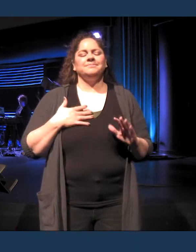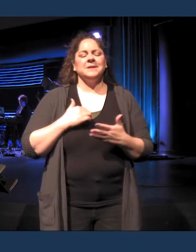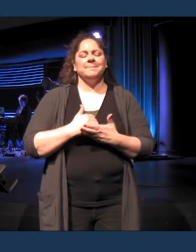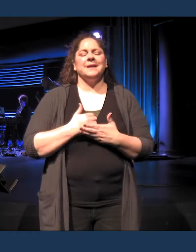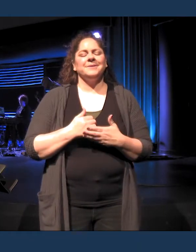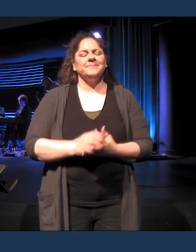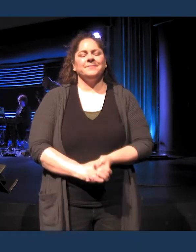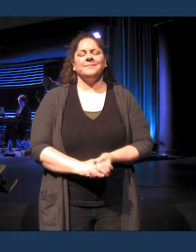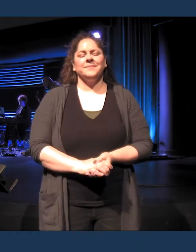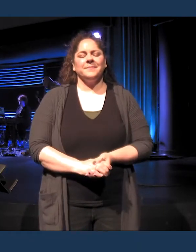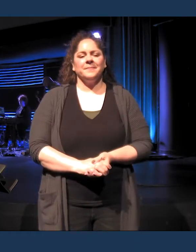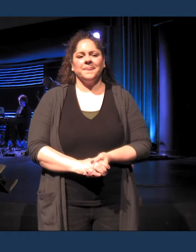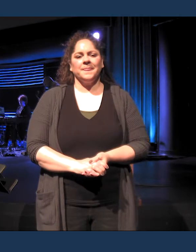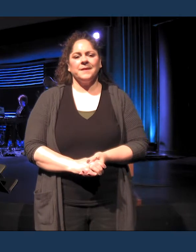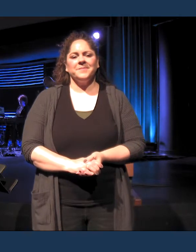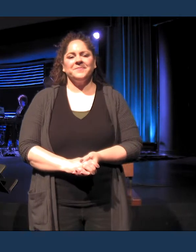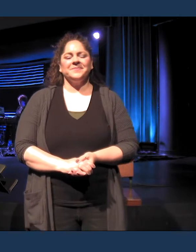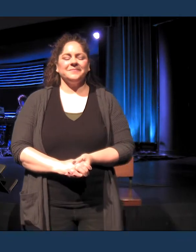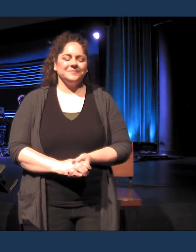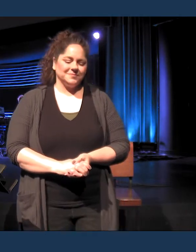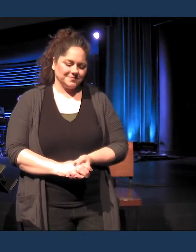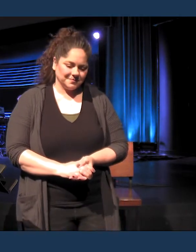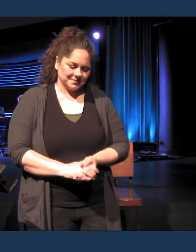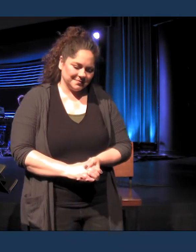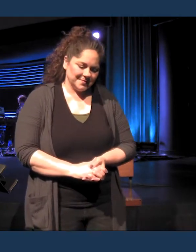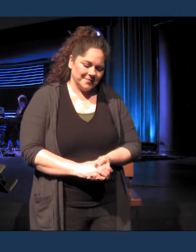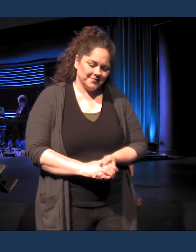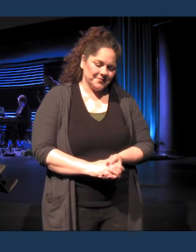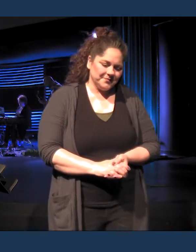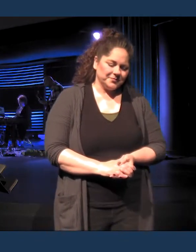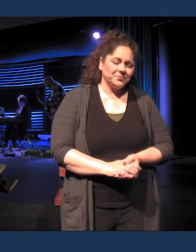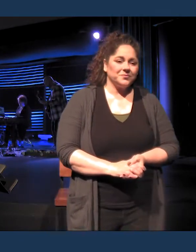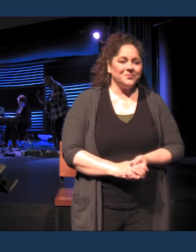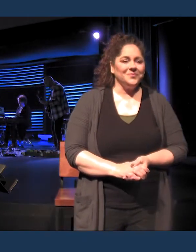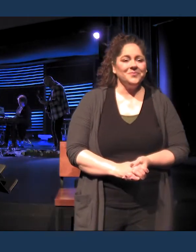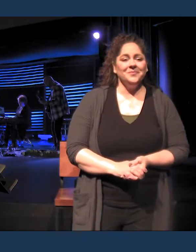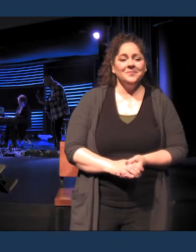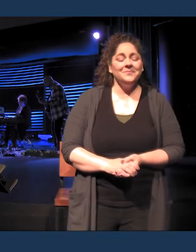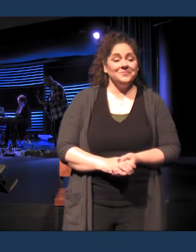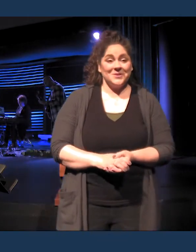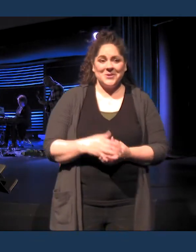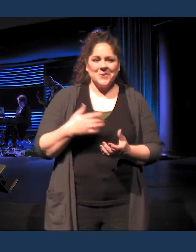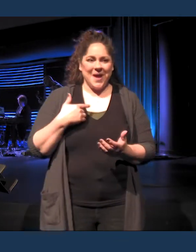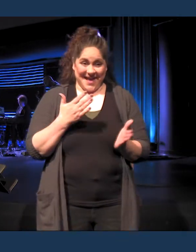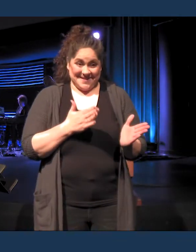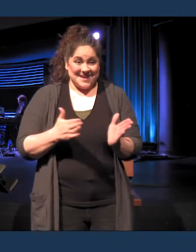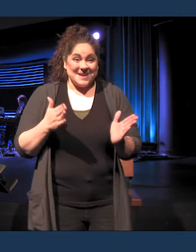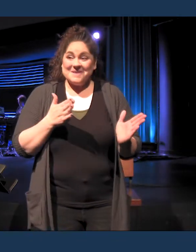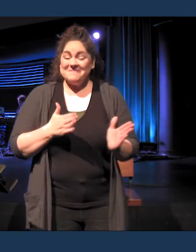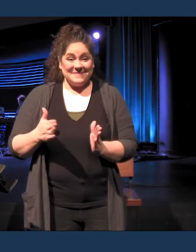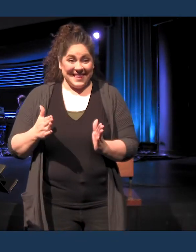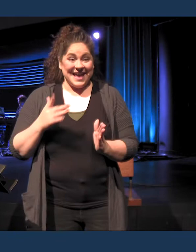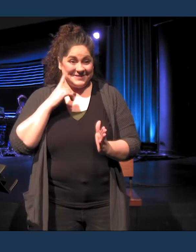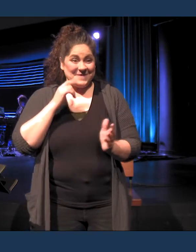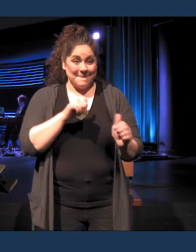We can do whatever we want. What we have planned, but in a moment like this, it's a holy